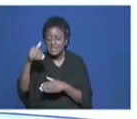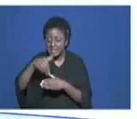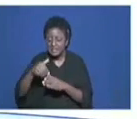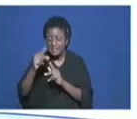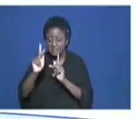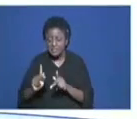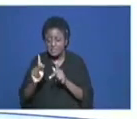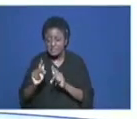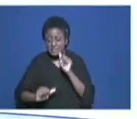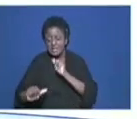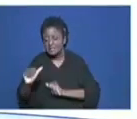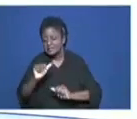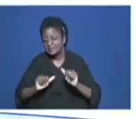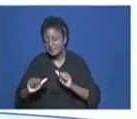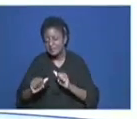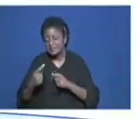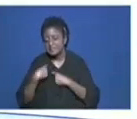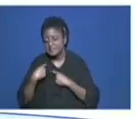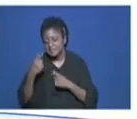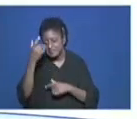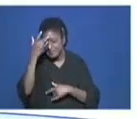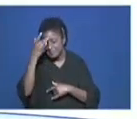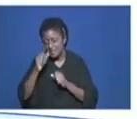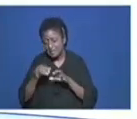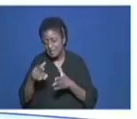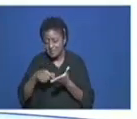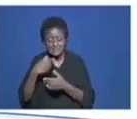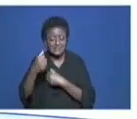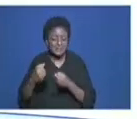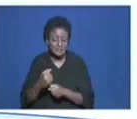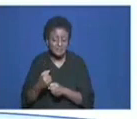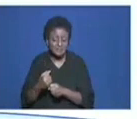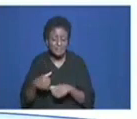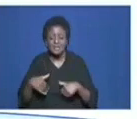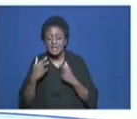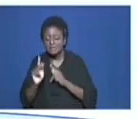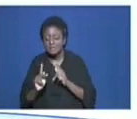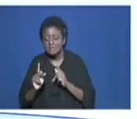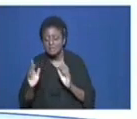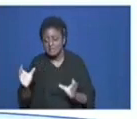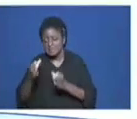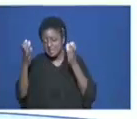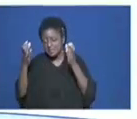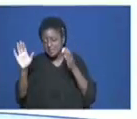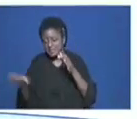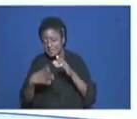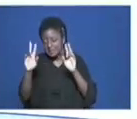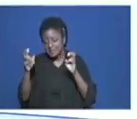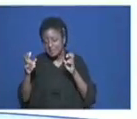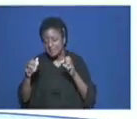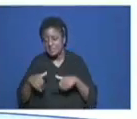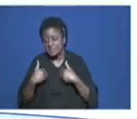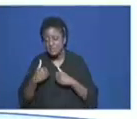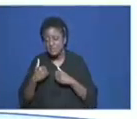time since the pandemic start. This year, young persons from across the country are set to celebrate under the theme, Youth Building a